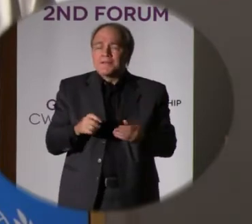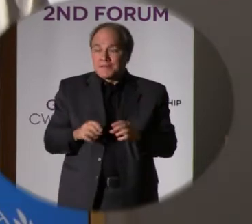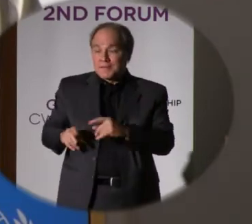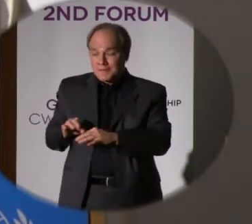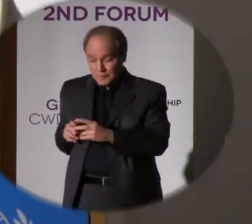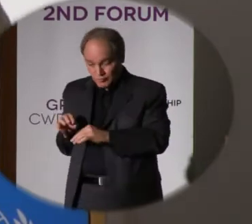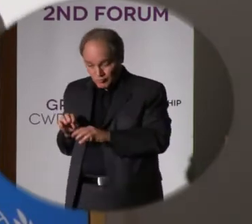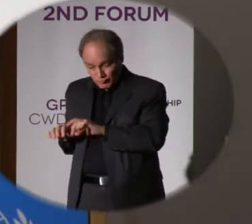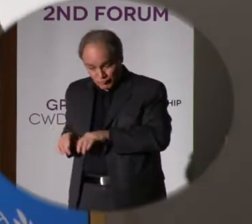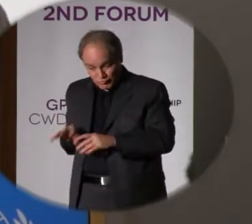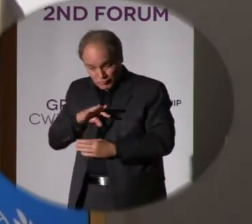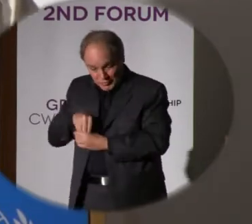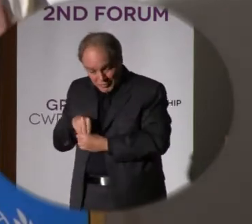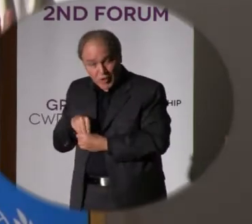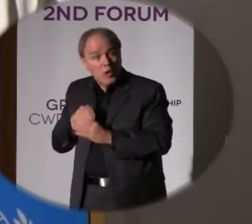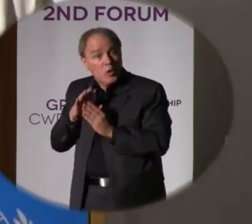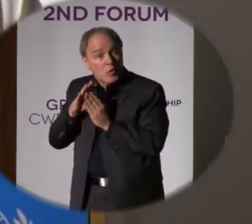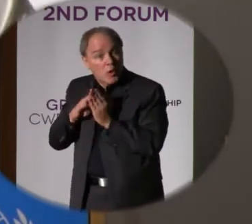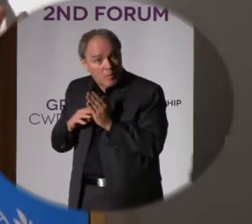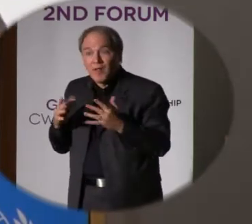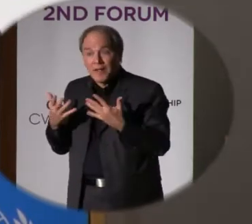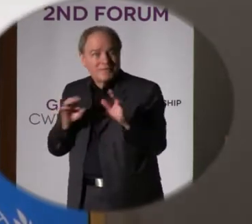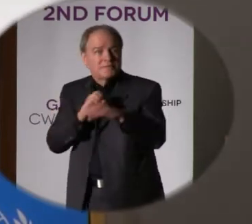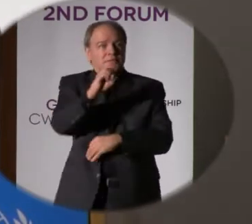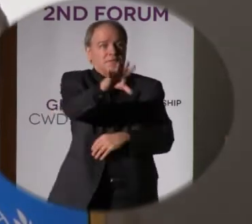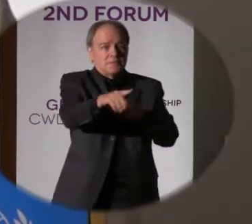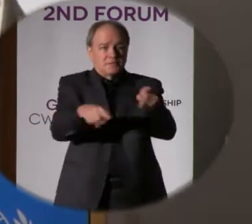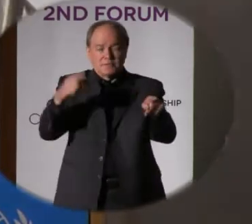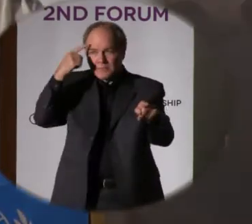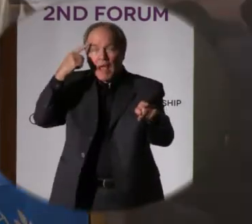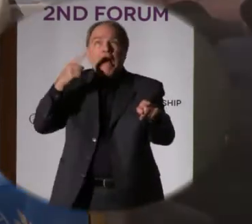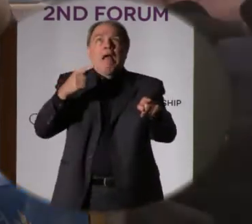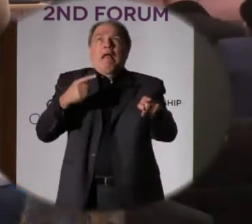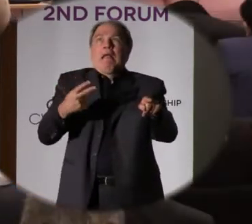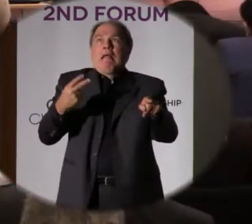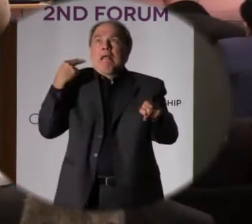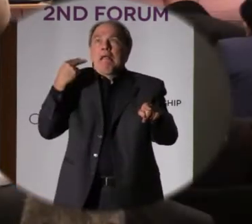So now, let me get this straight. We have two